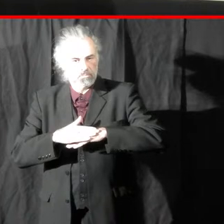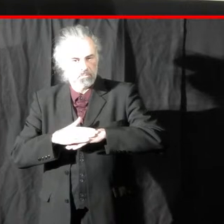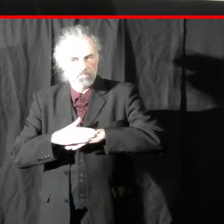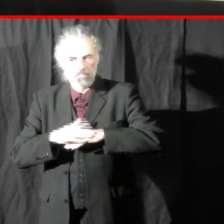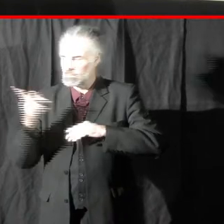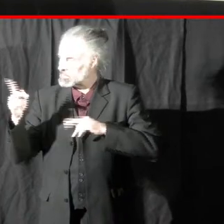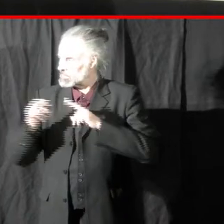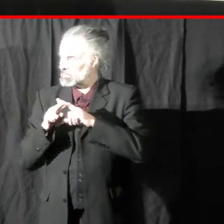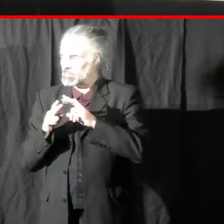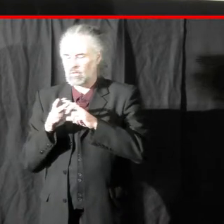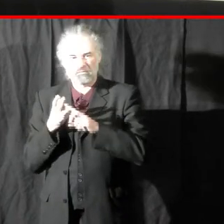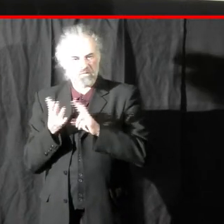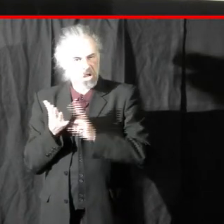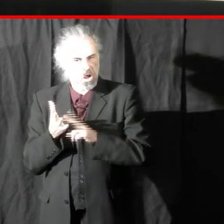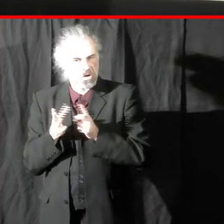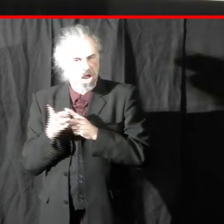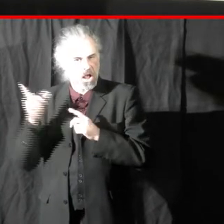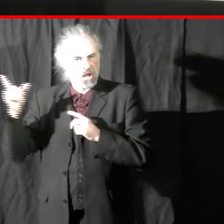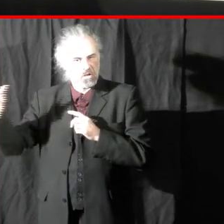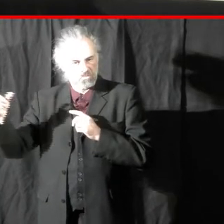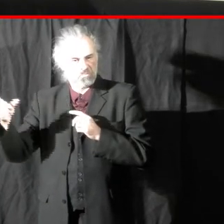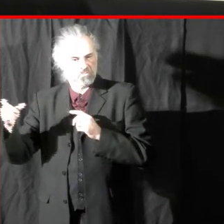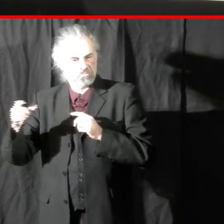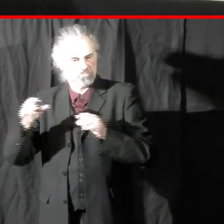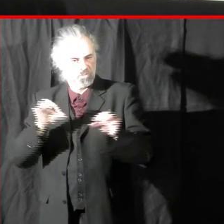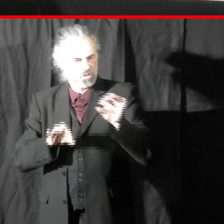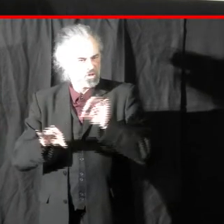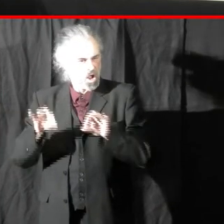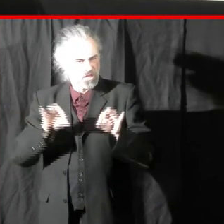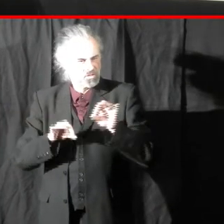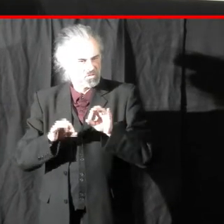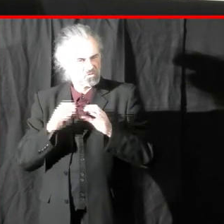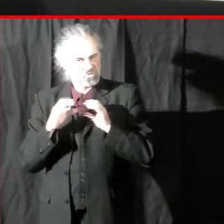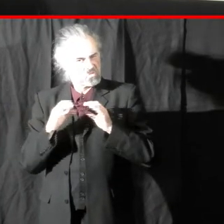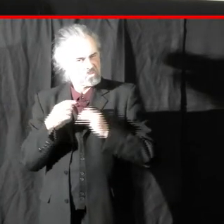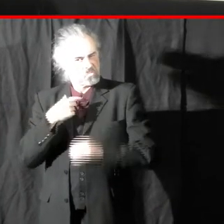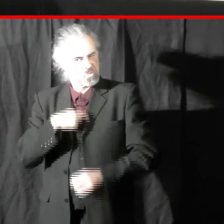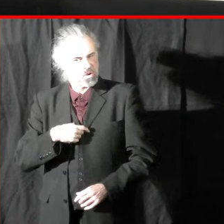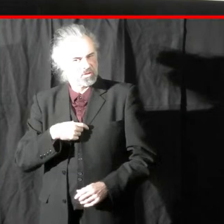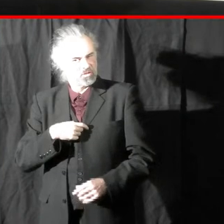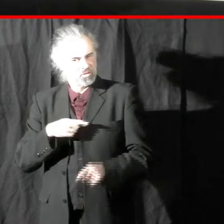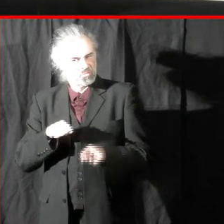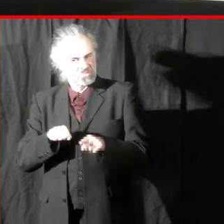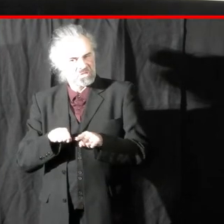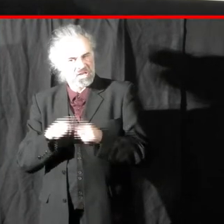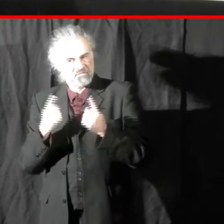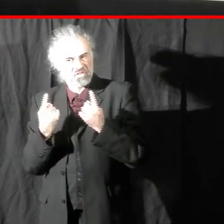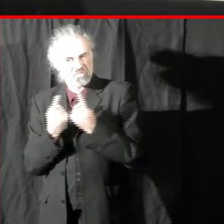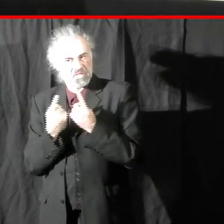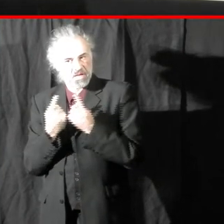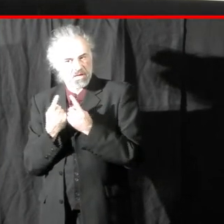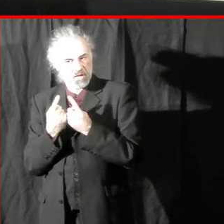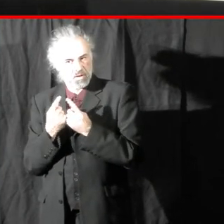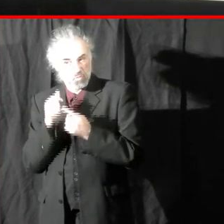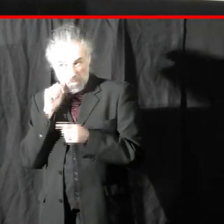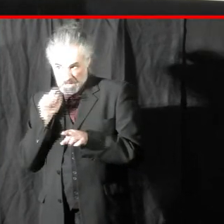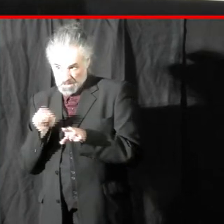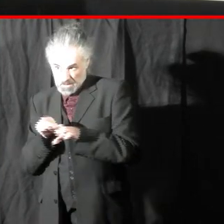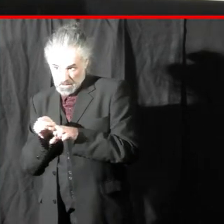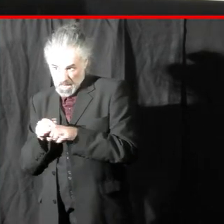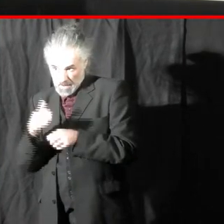Fiona, our science communicator, did something differently, would we have the ending that we have in the